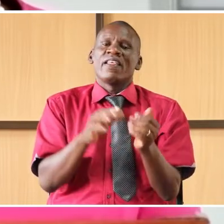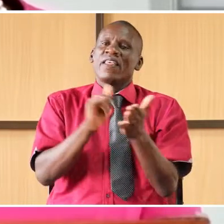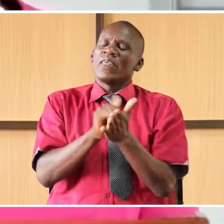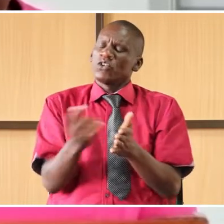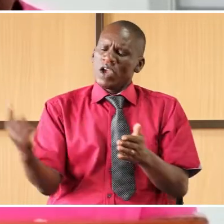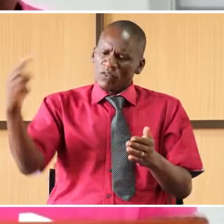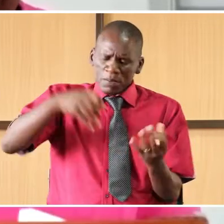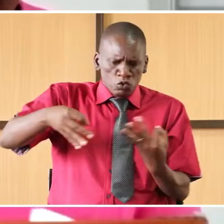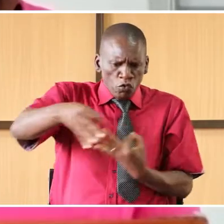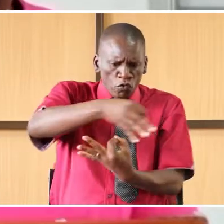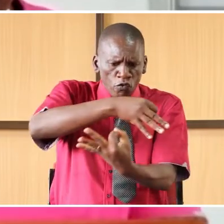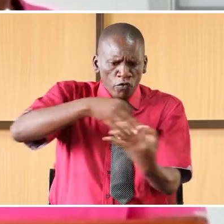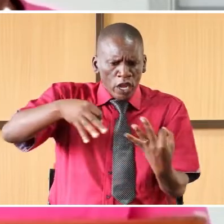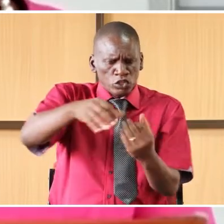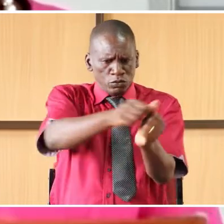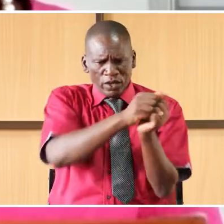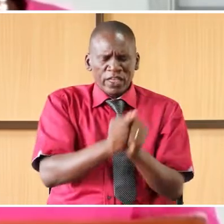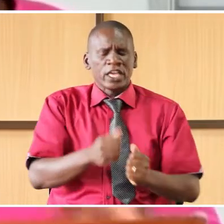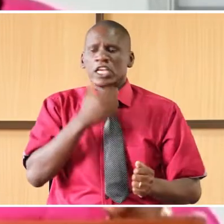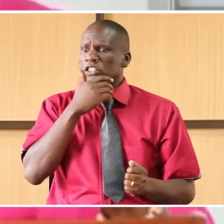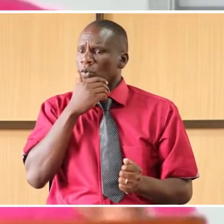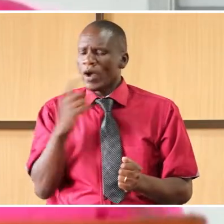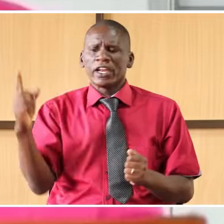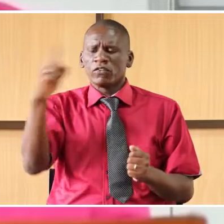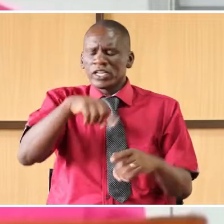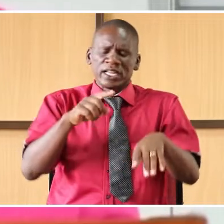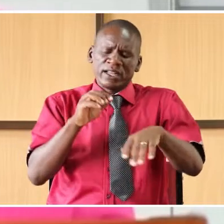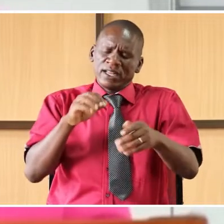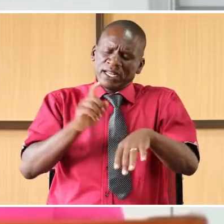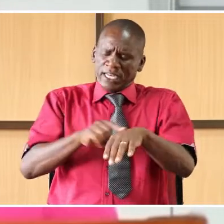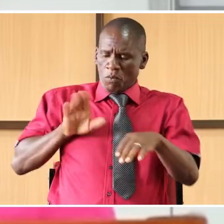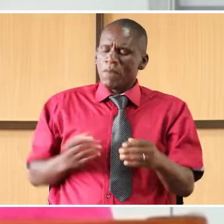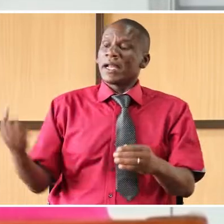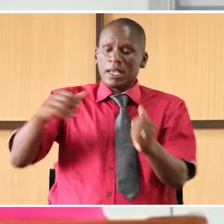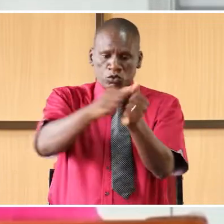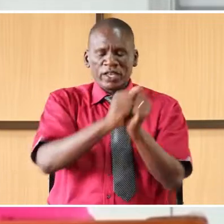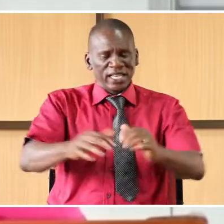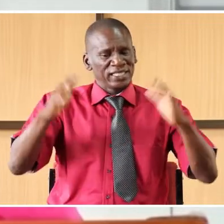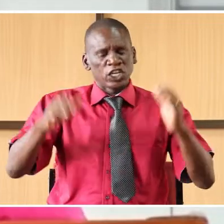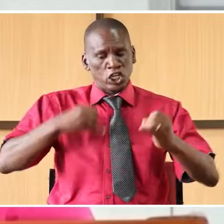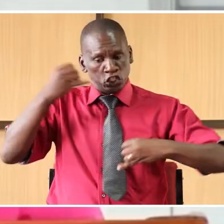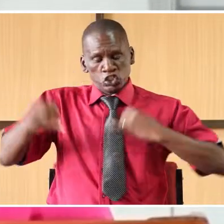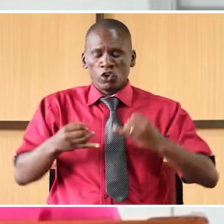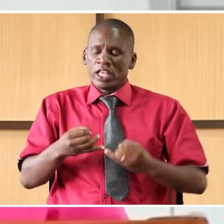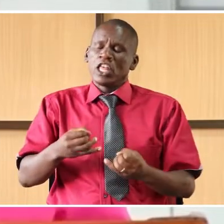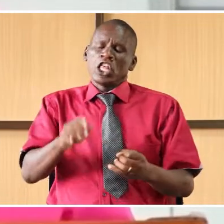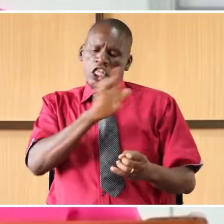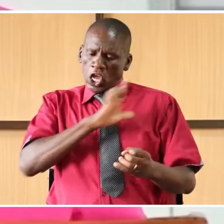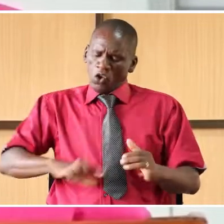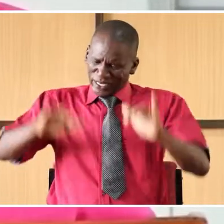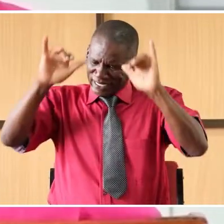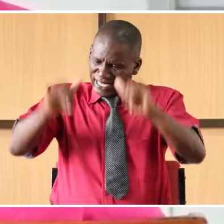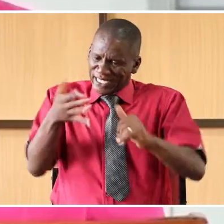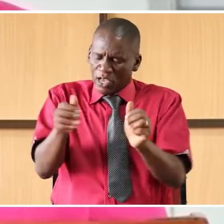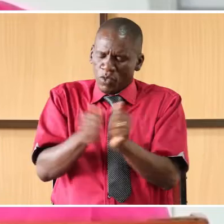have come for fellowship. It's a wonderful day when women come together. There's a great joy. The presence of the Lord dwells